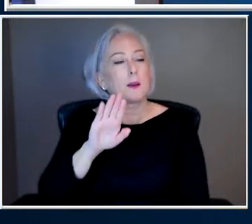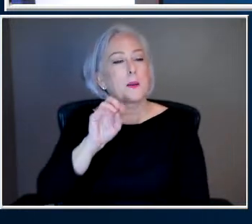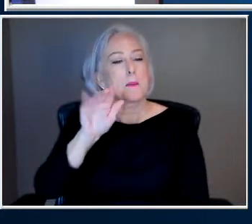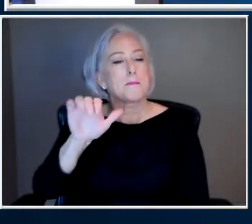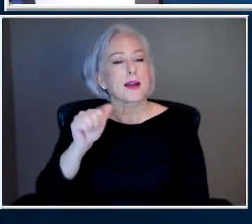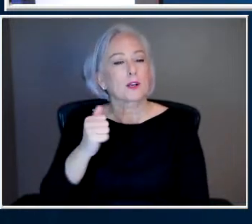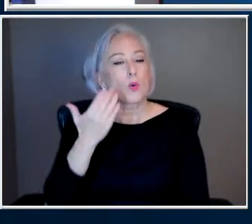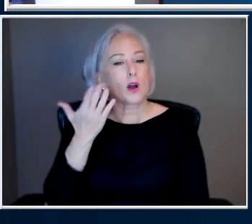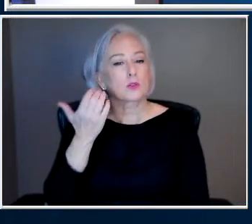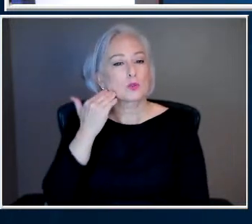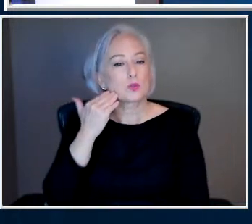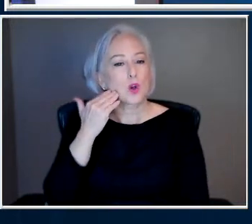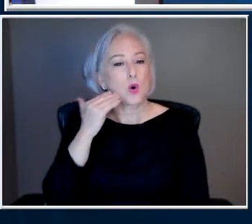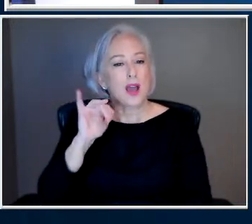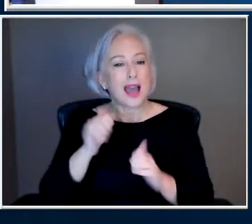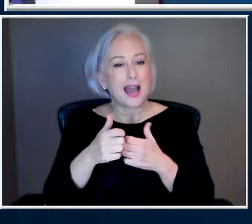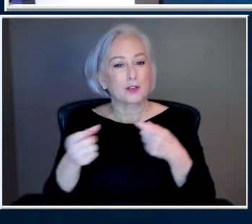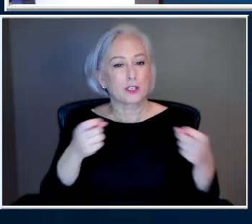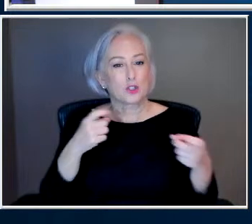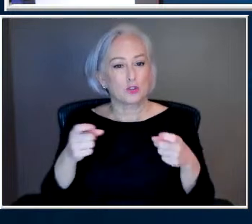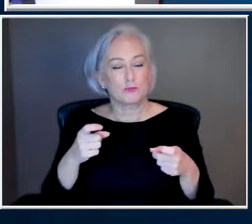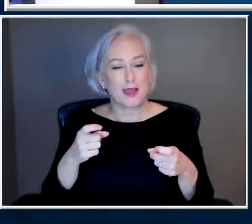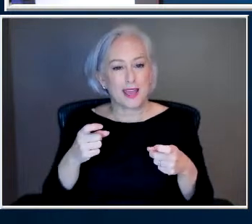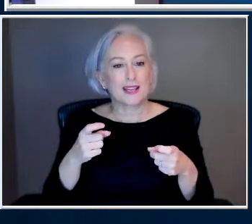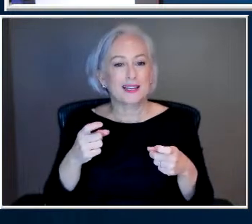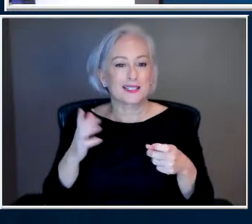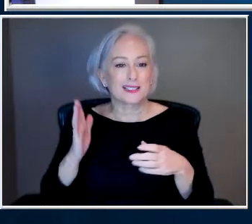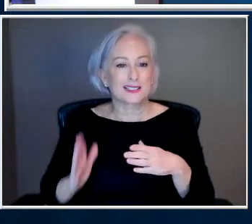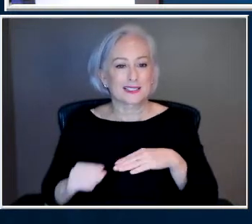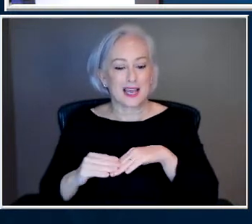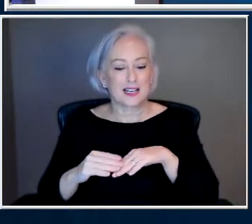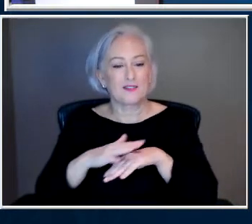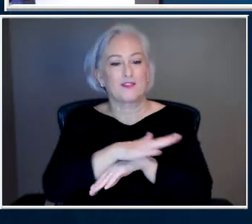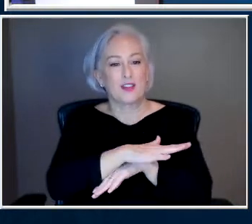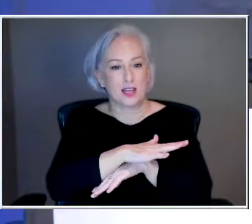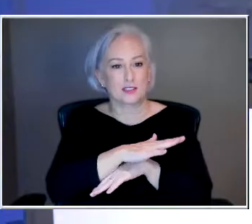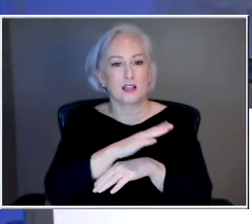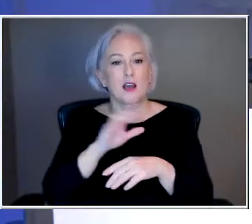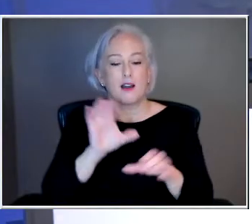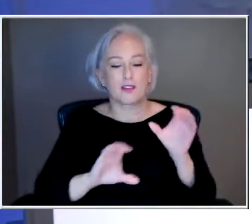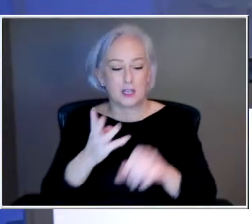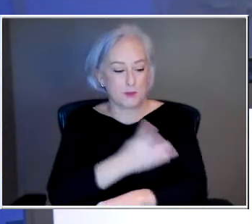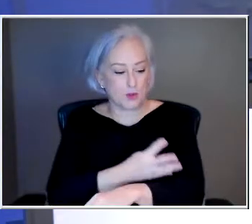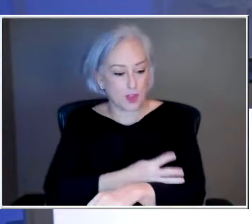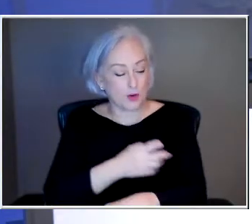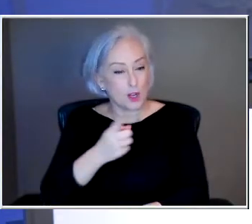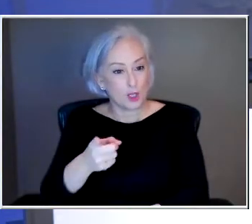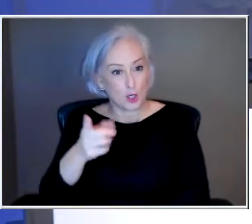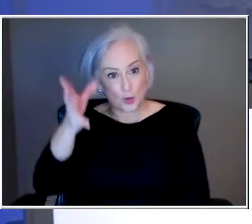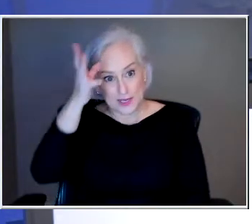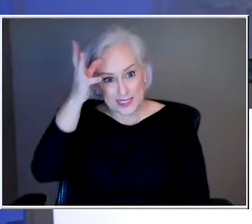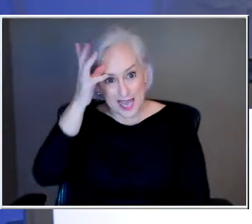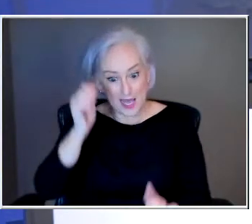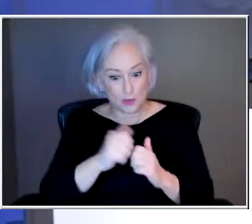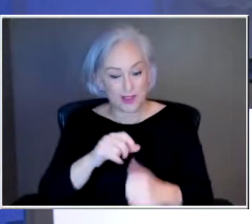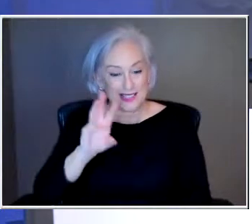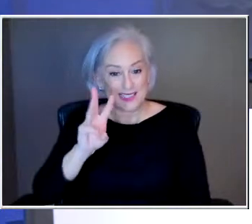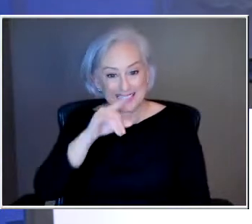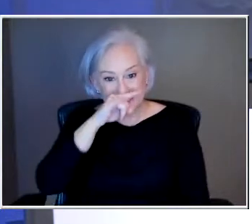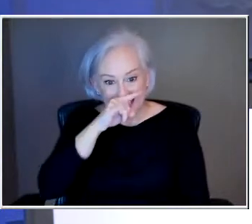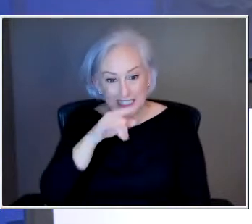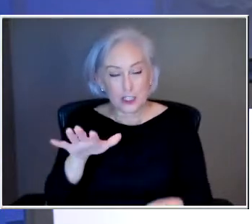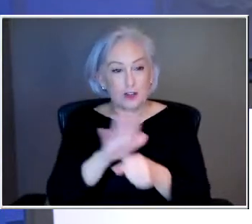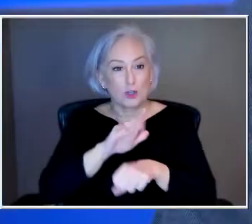of chemotherapy, especially being a dad to 6, you have a full-time job, you have a wife at home? It